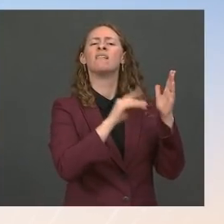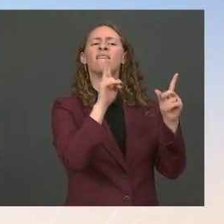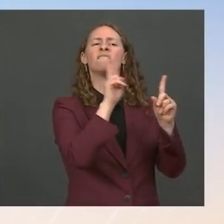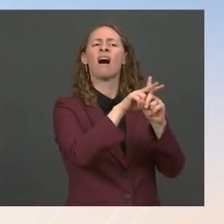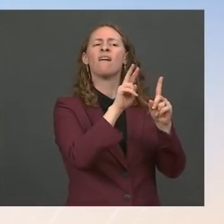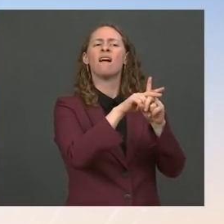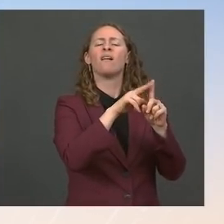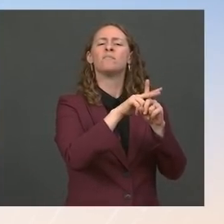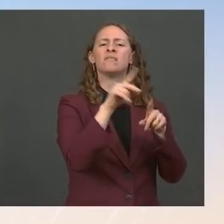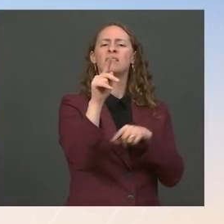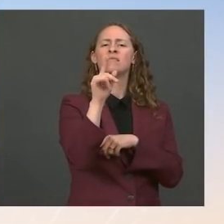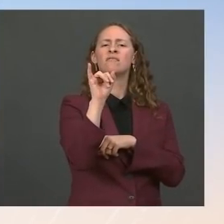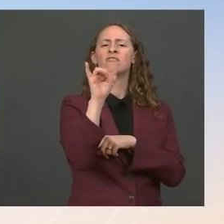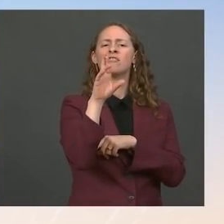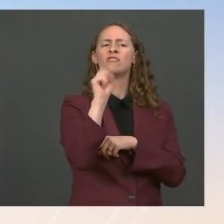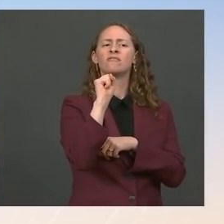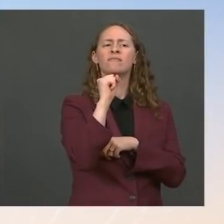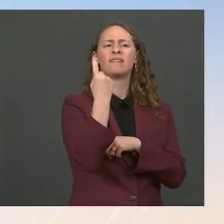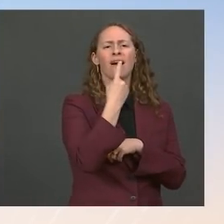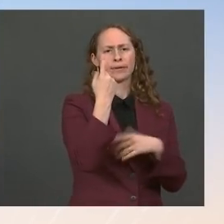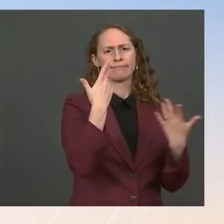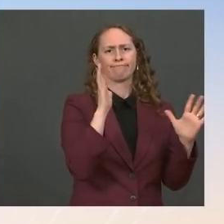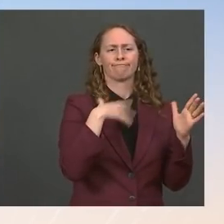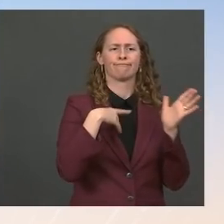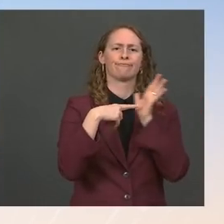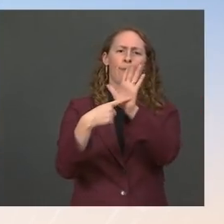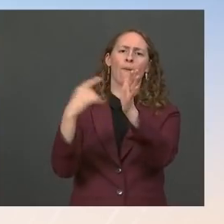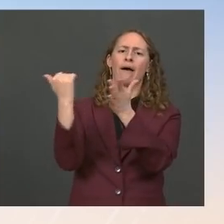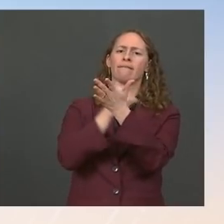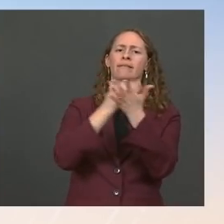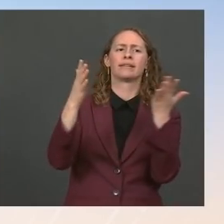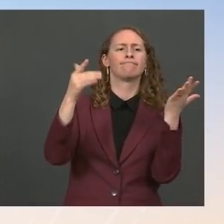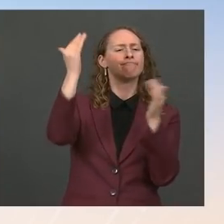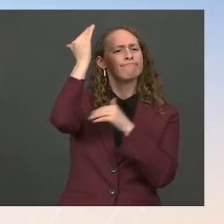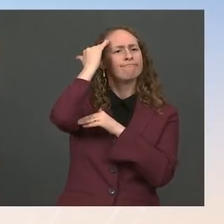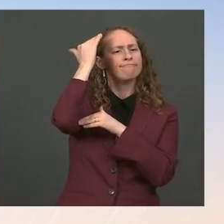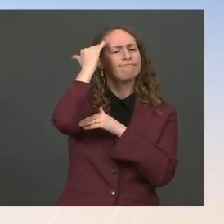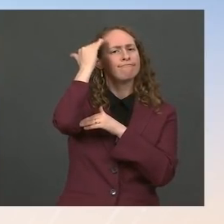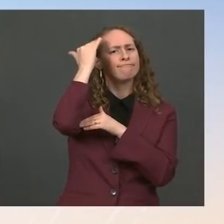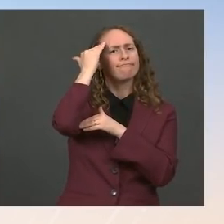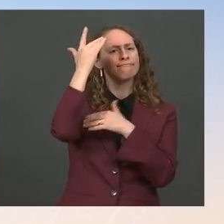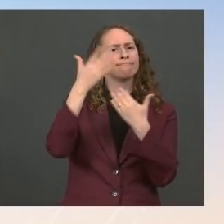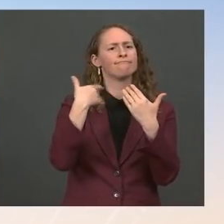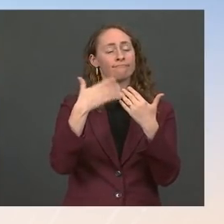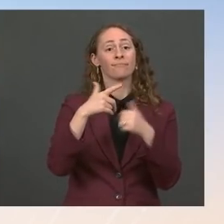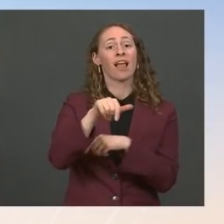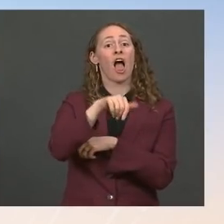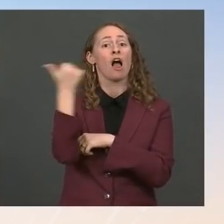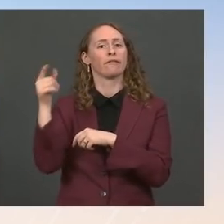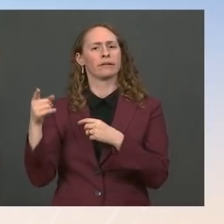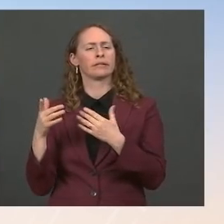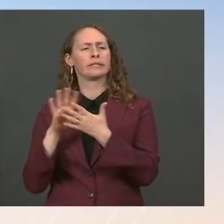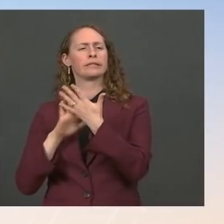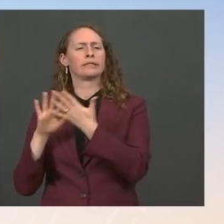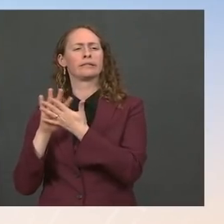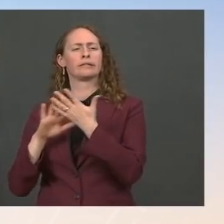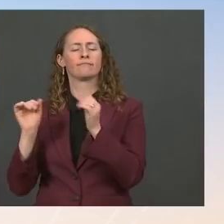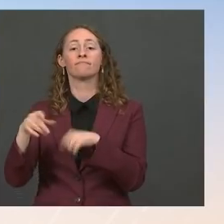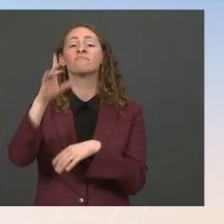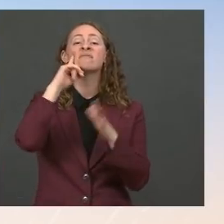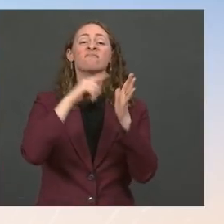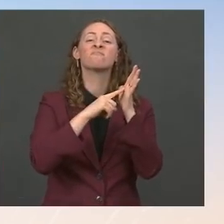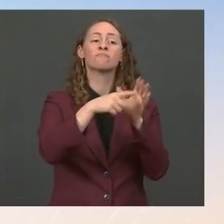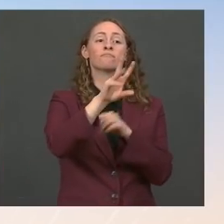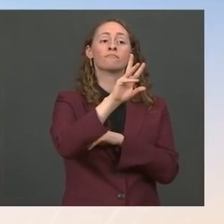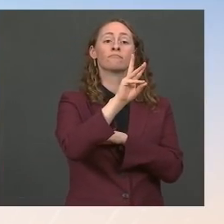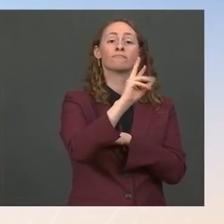while wages and federal benefits are typically subject to full compliance. So people who get W-2s, whether they are teachers, firefighters, employees